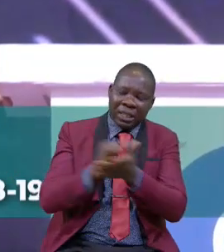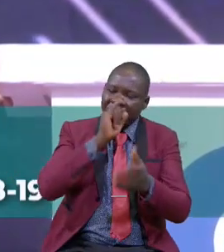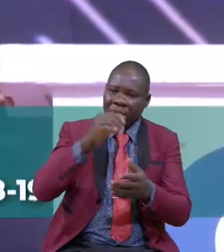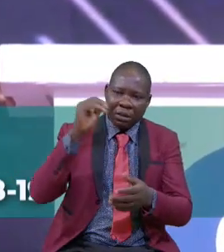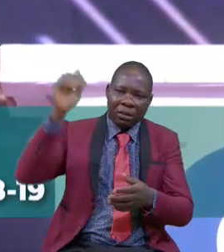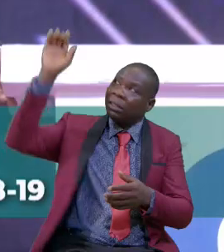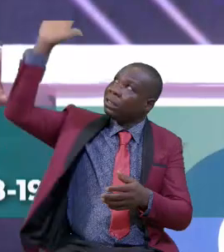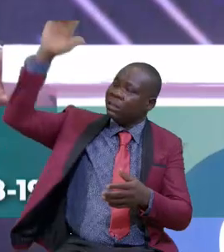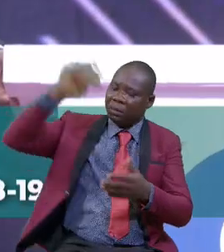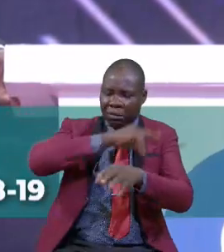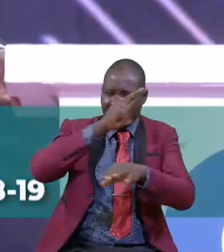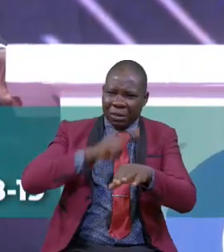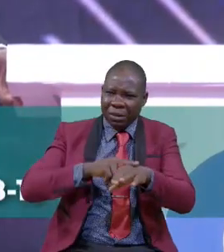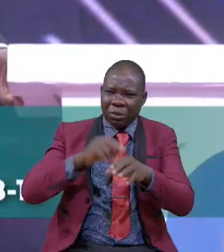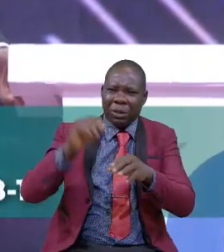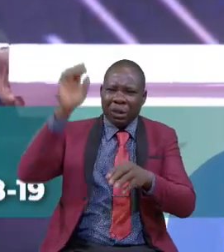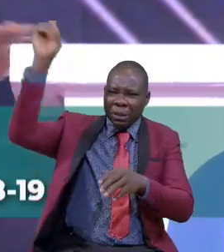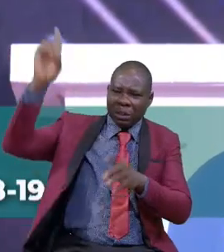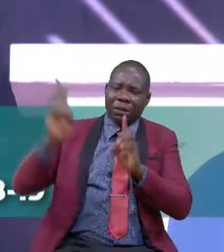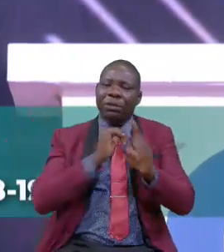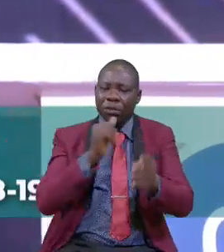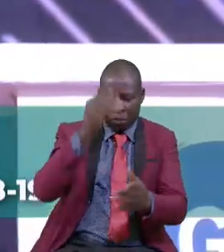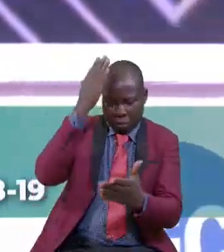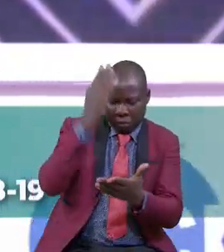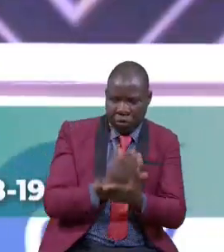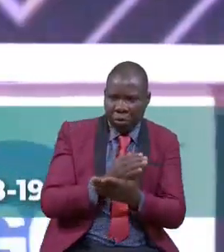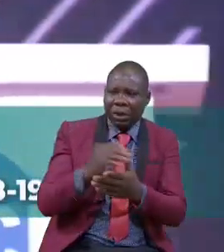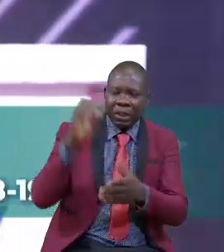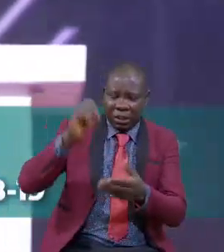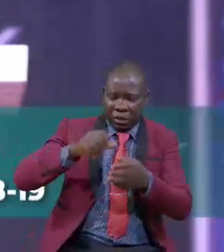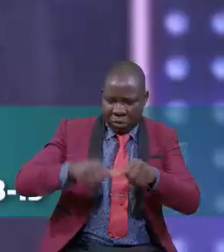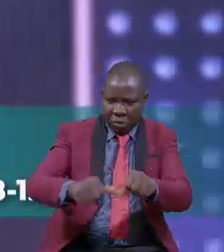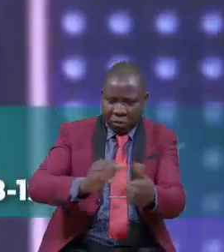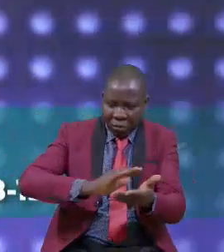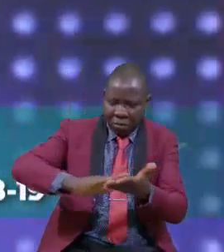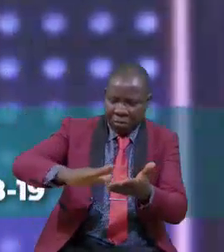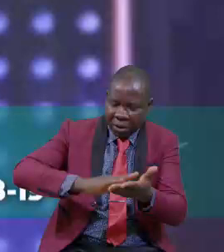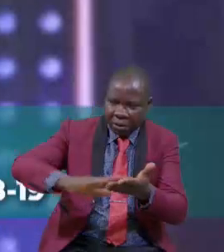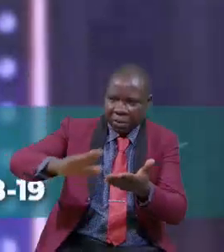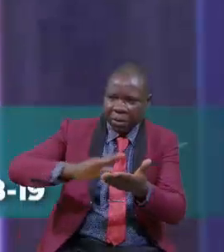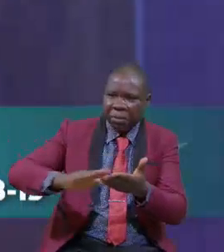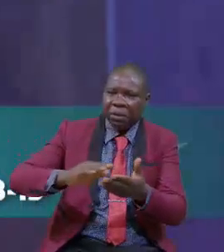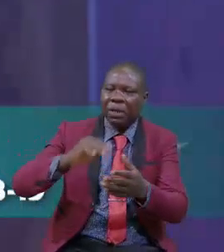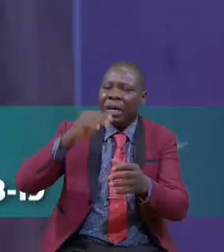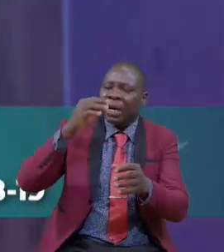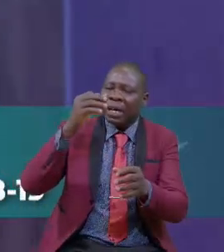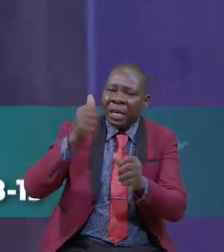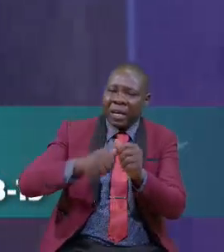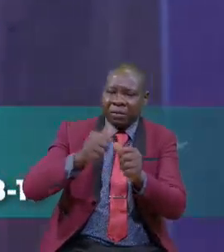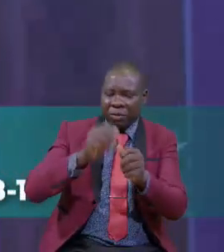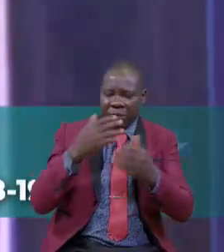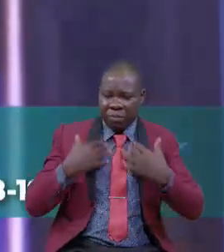comes repentantly and penitently. And He does that from generation to generation until